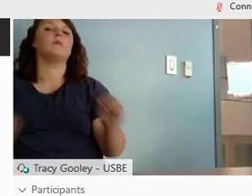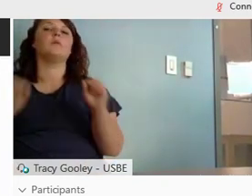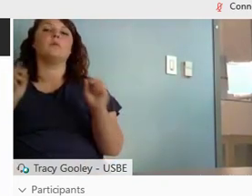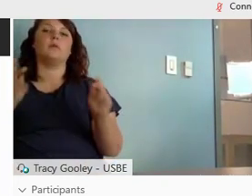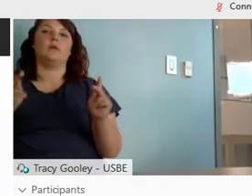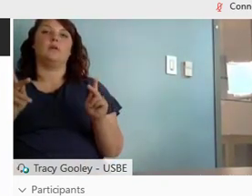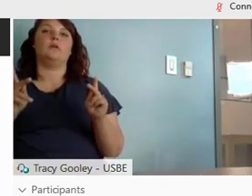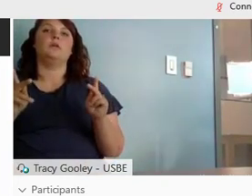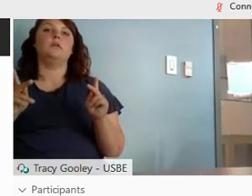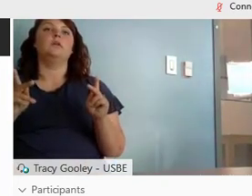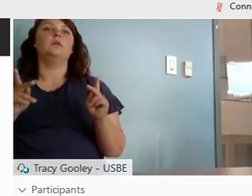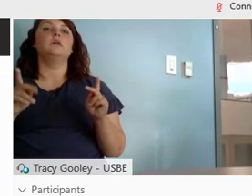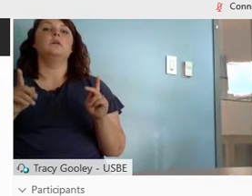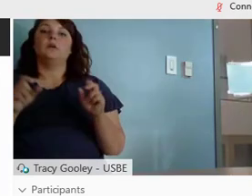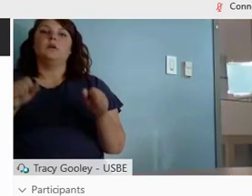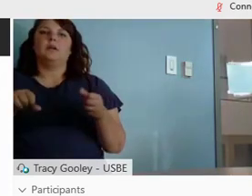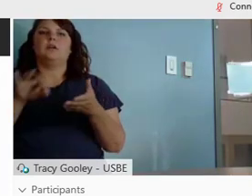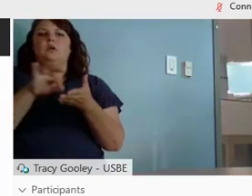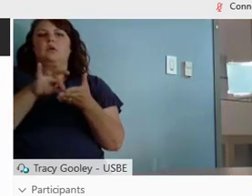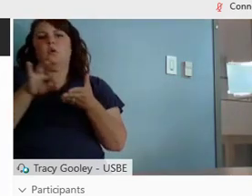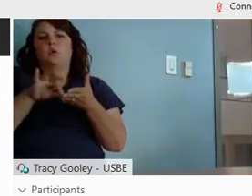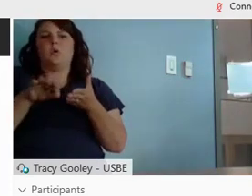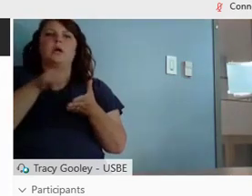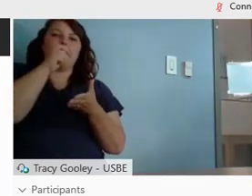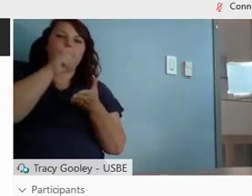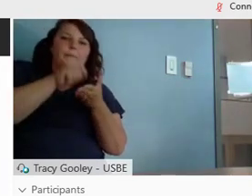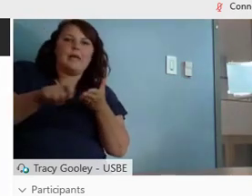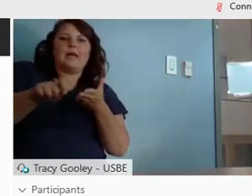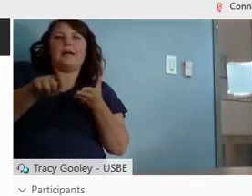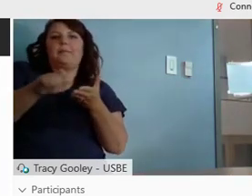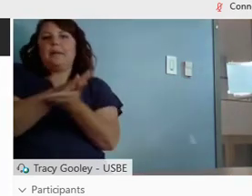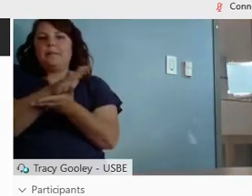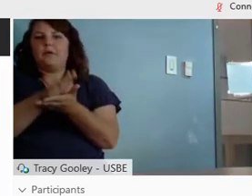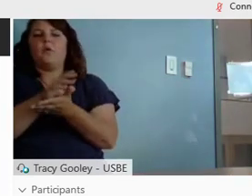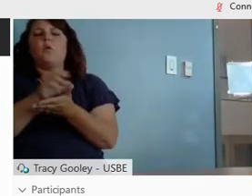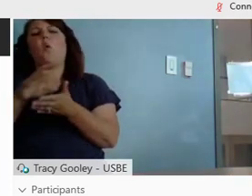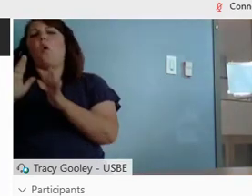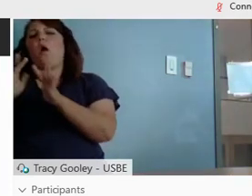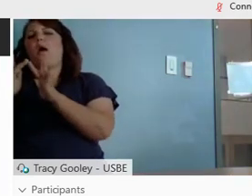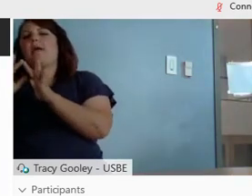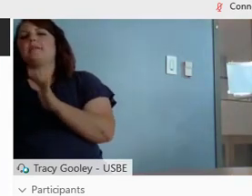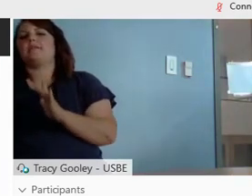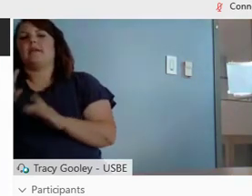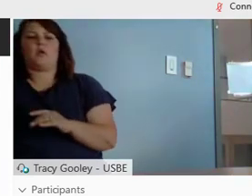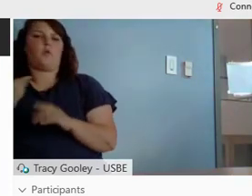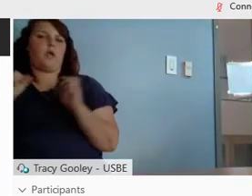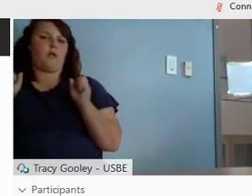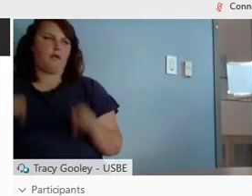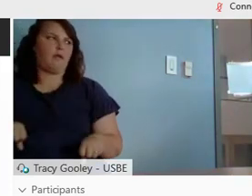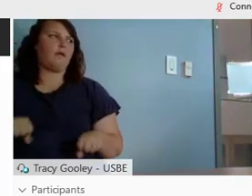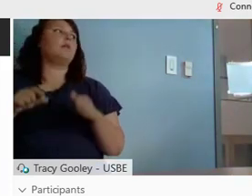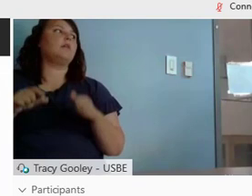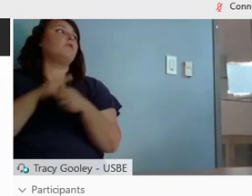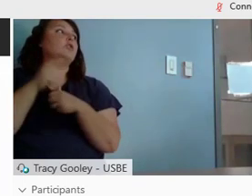Okay, so you can score pencil paper or you can score online via the Data Gateway. For this first year,